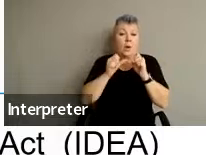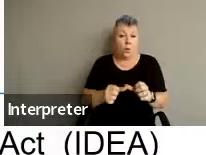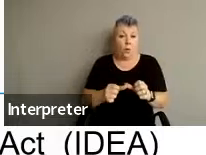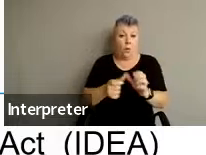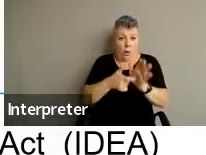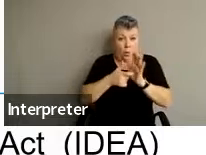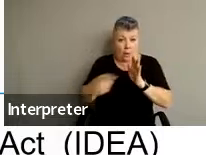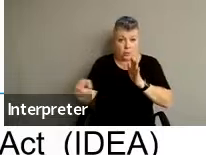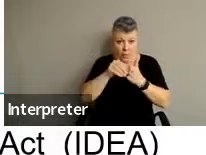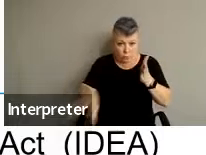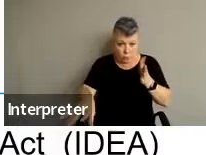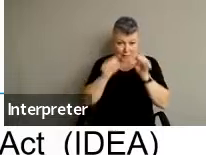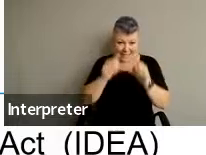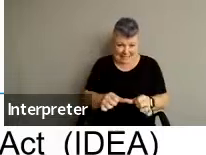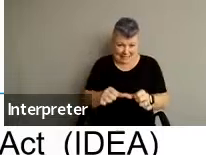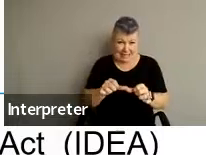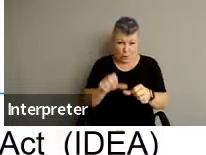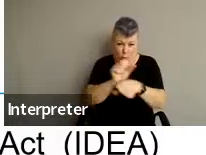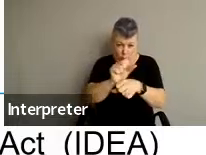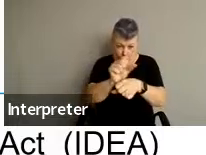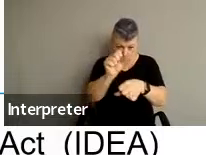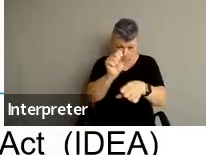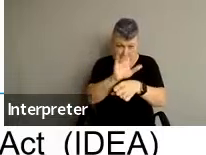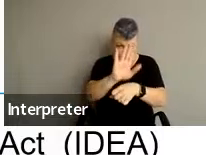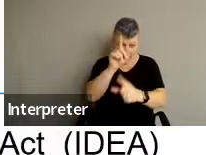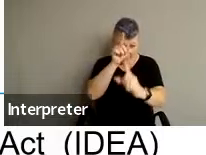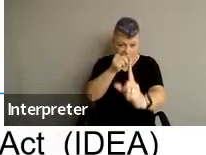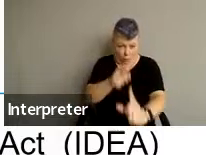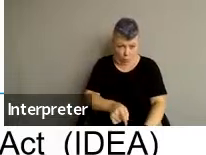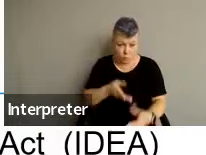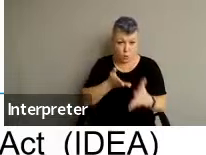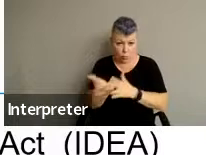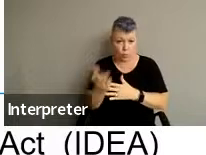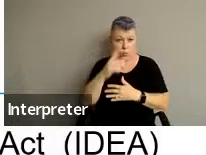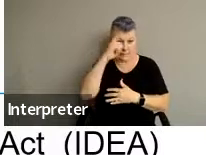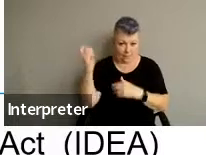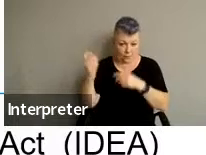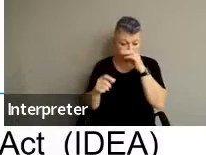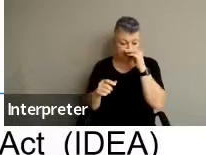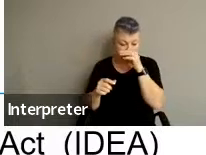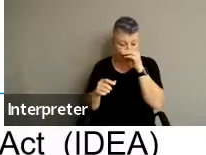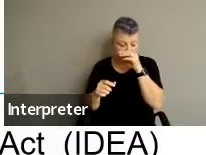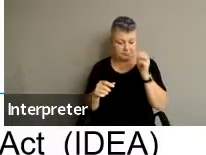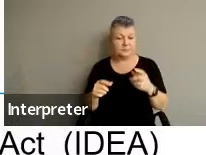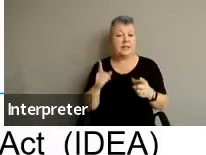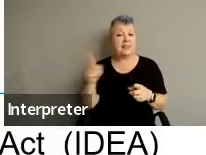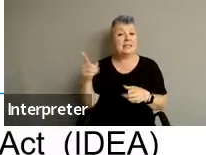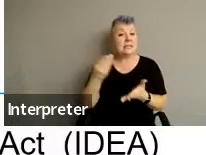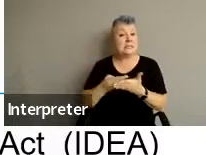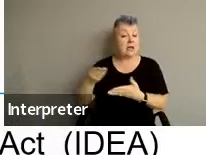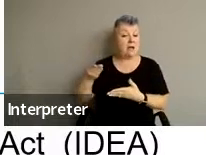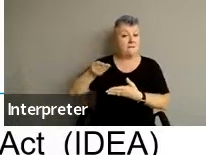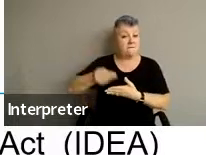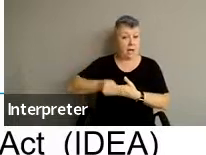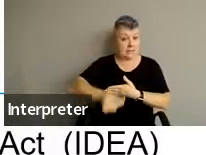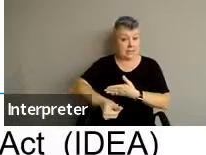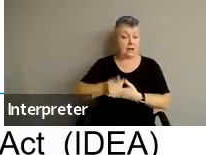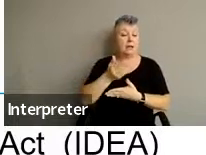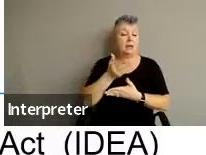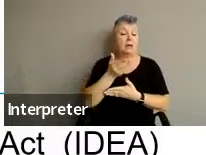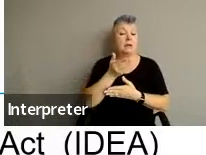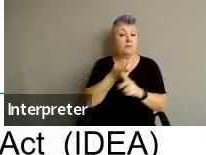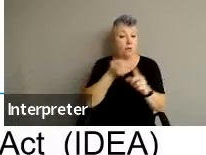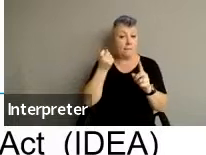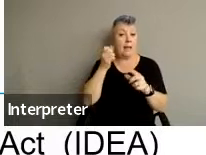It is an IEP team decision. It is funded solely by the district. The only part of the district that receives any kind of